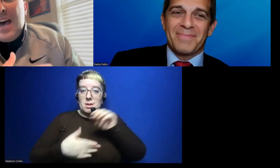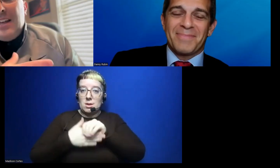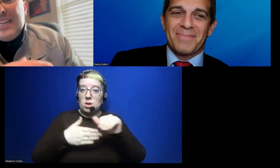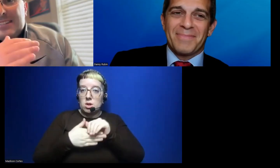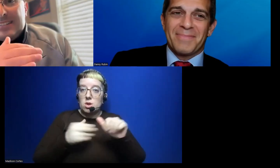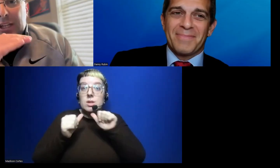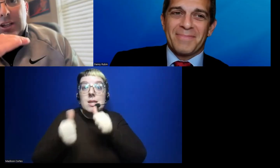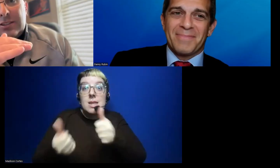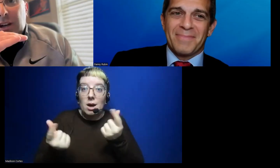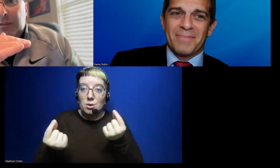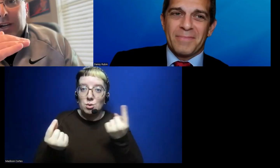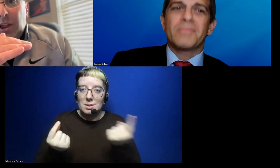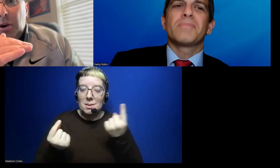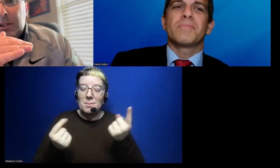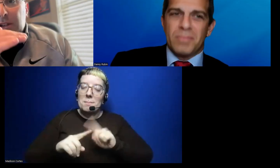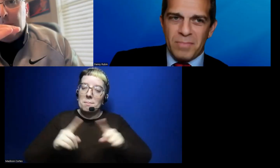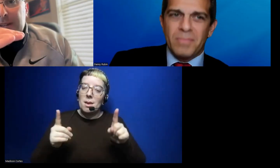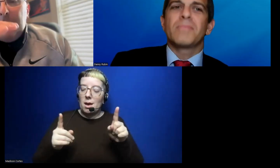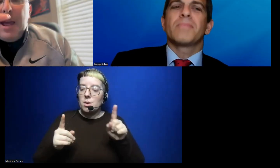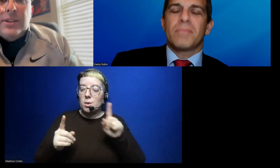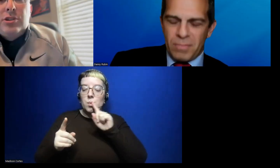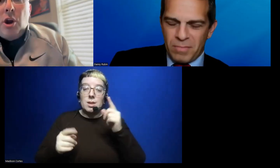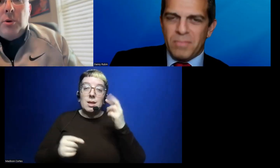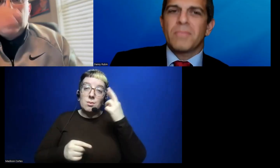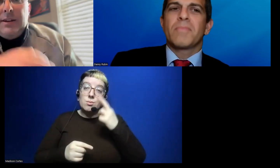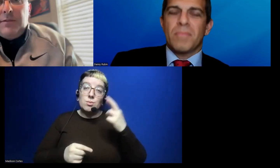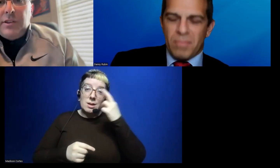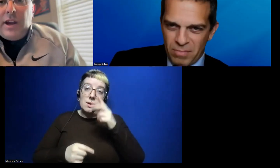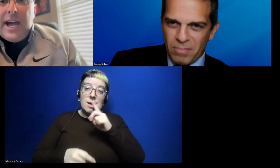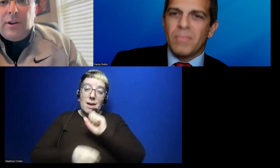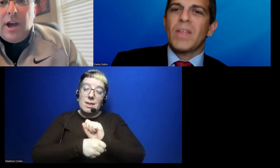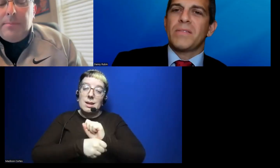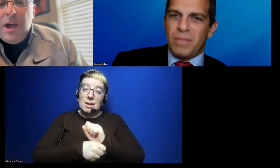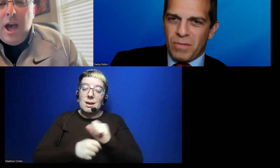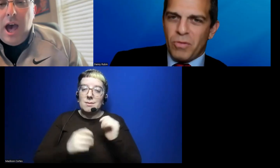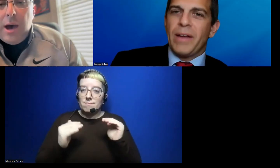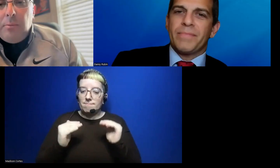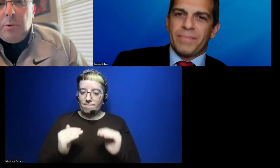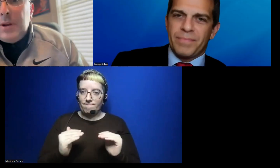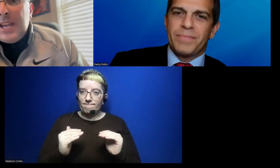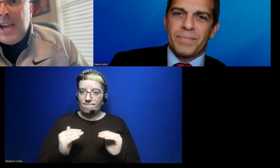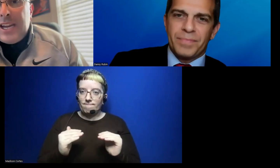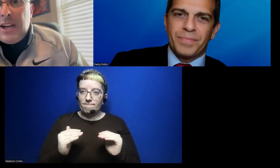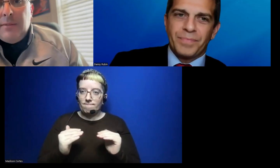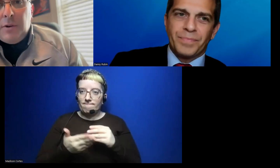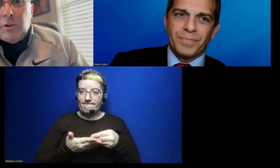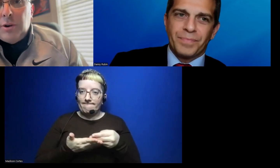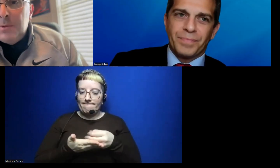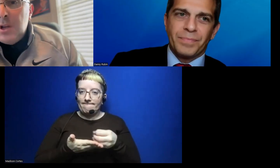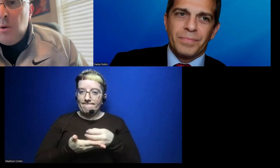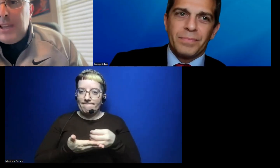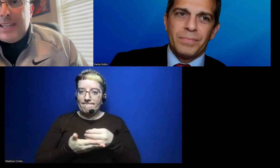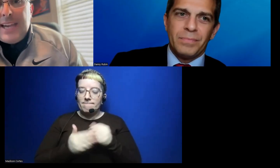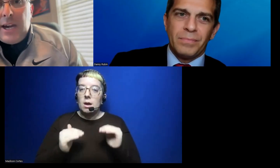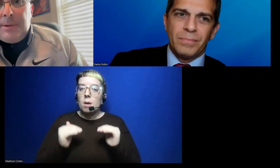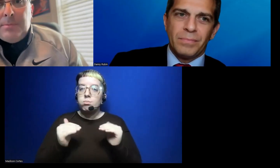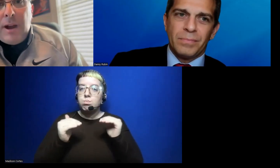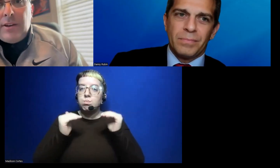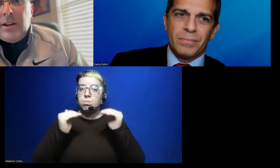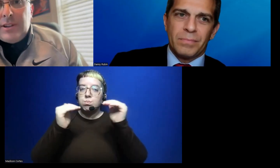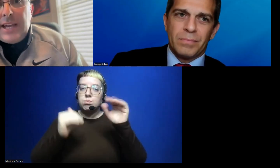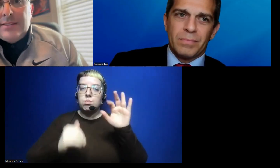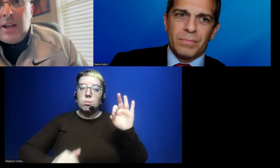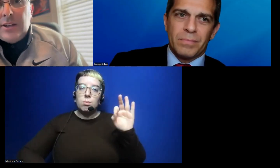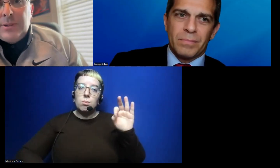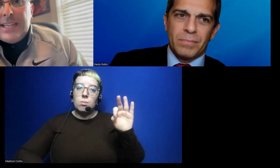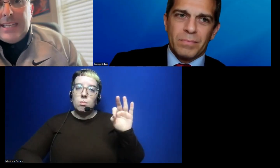the reality is that you're going to start very low and you're going to put in time. As you grow, it'll get further higher up. That's great. When we hire here at Fulcrum, we like to hire people